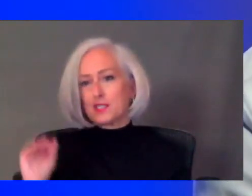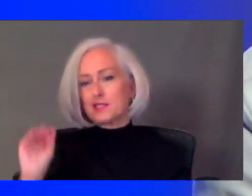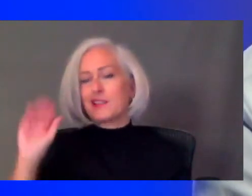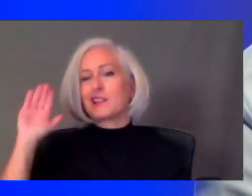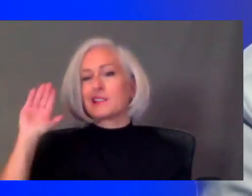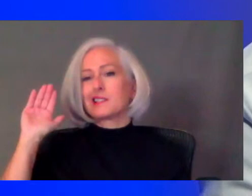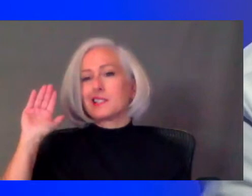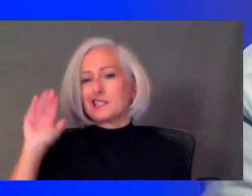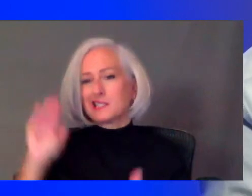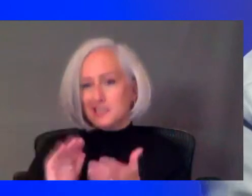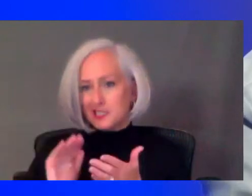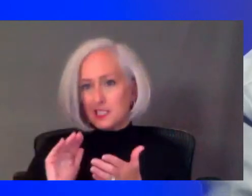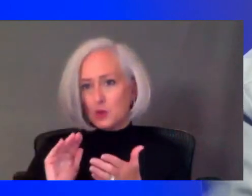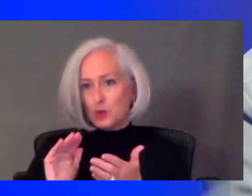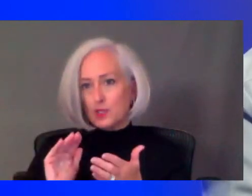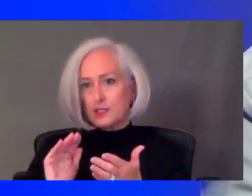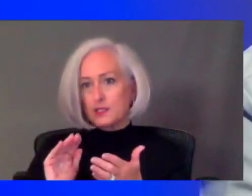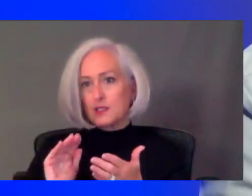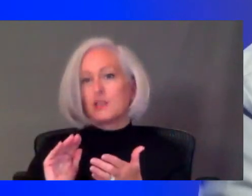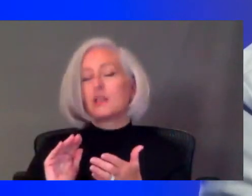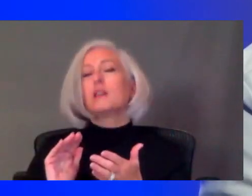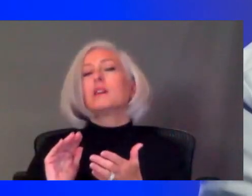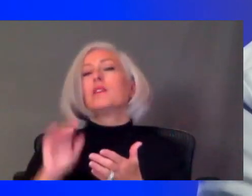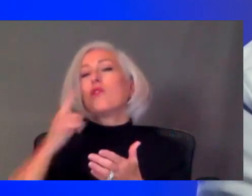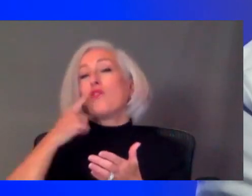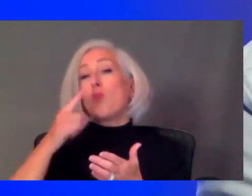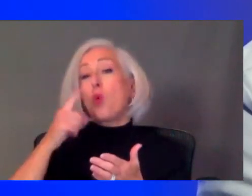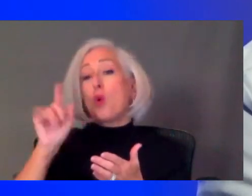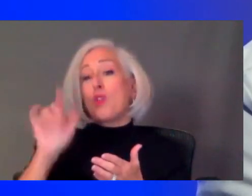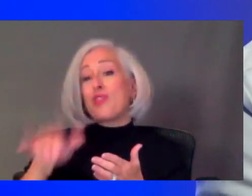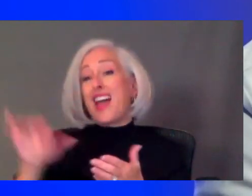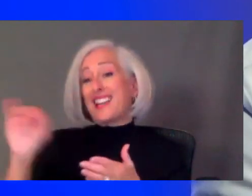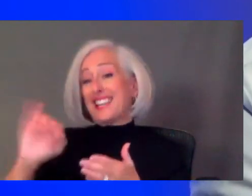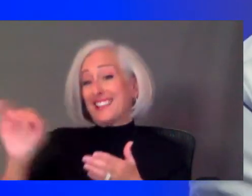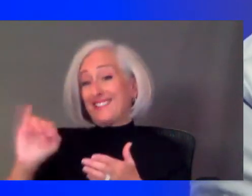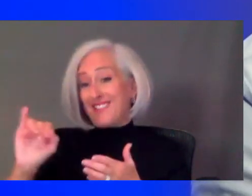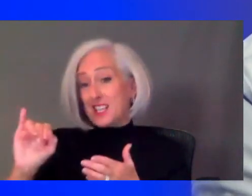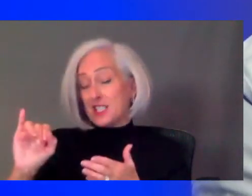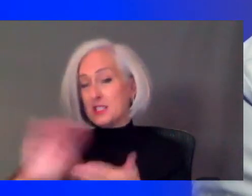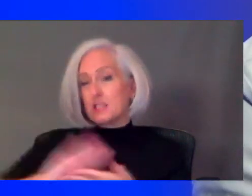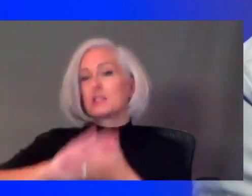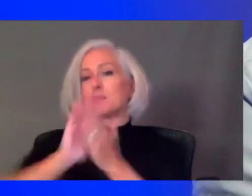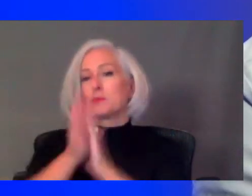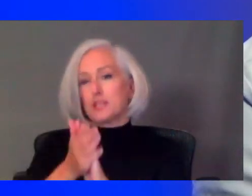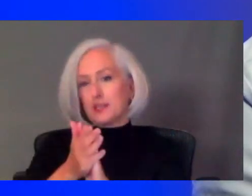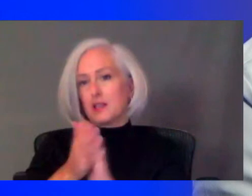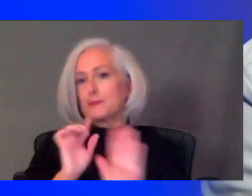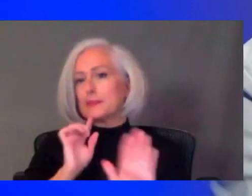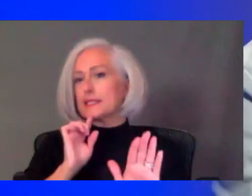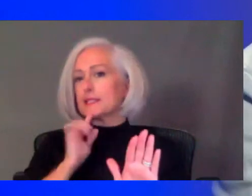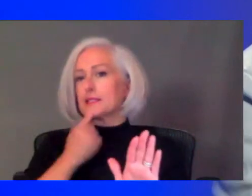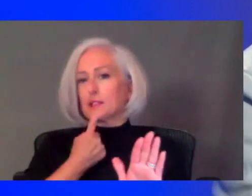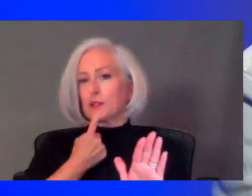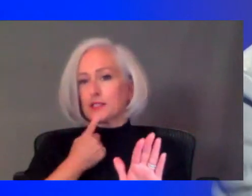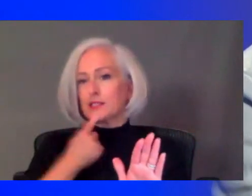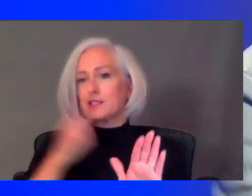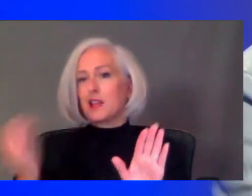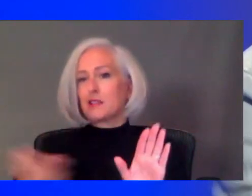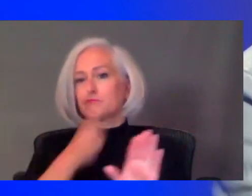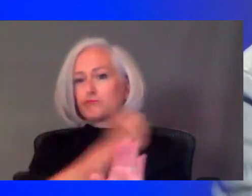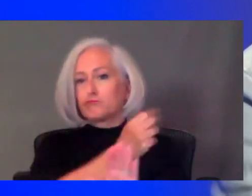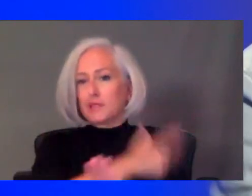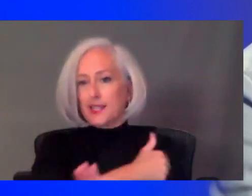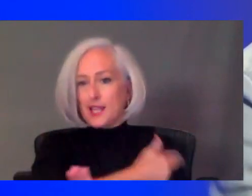certainly being reviewed by the FDA. We need to figure out how this oral pill is going to be used in the future. We don't know all